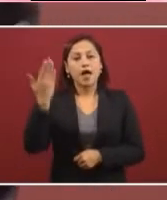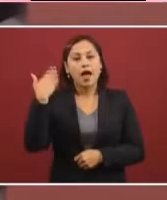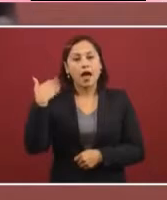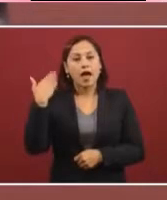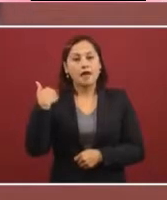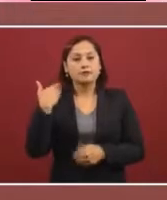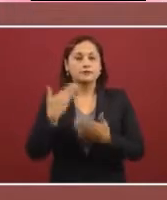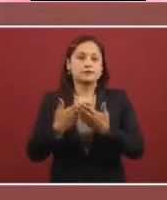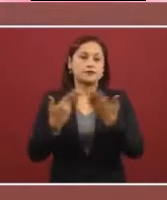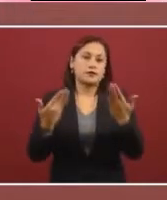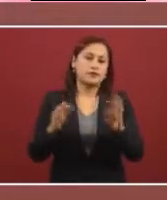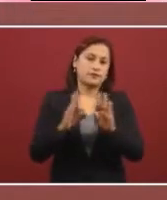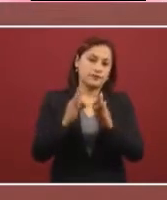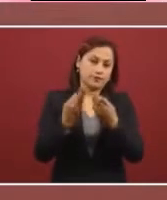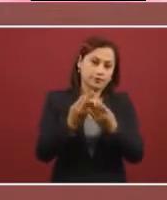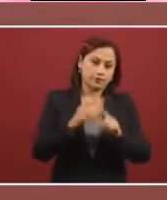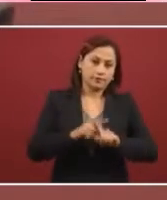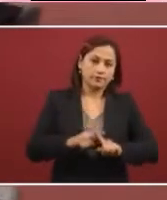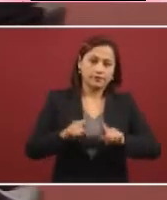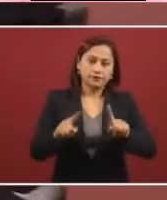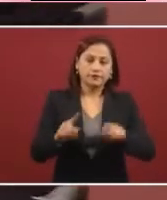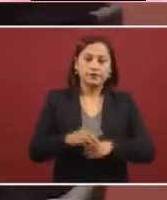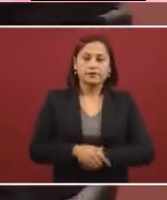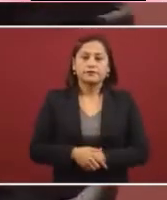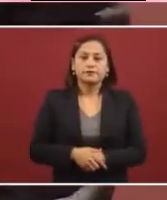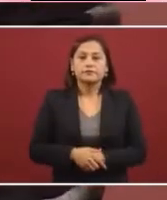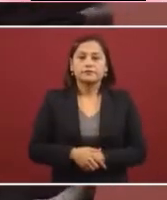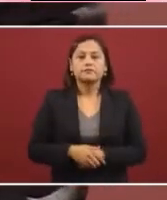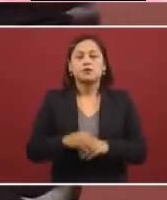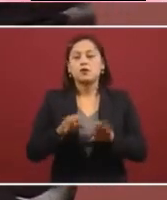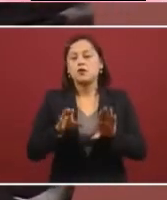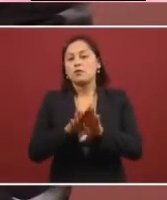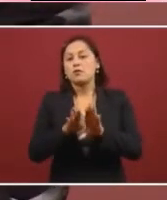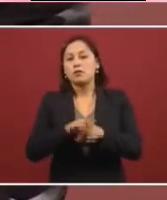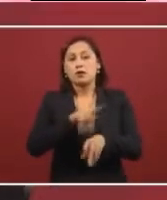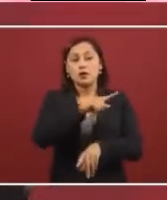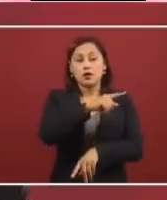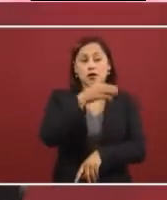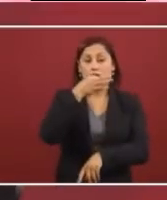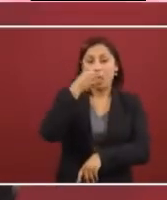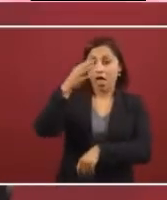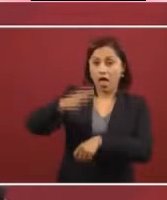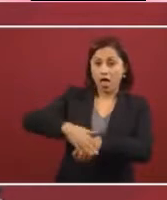than what has been applied before, or the threat of